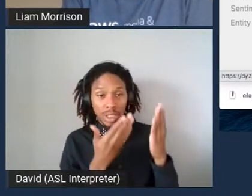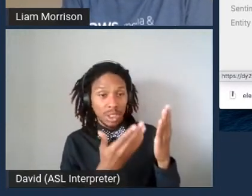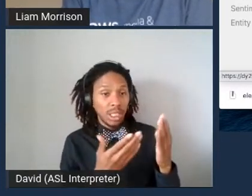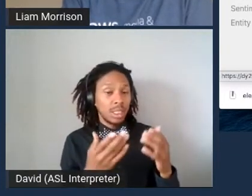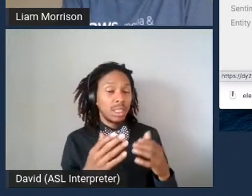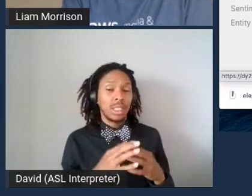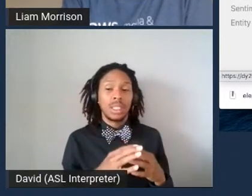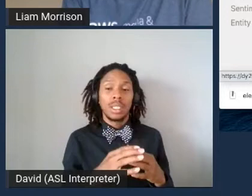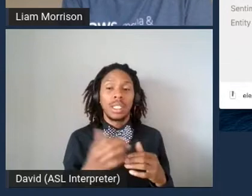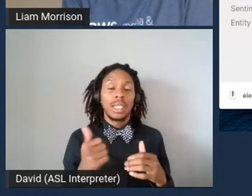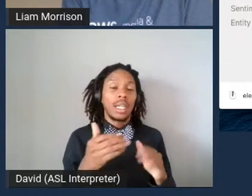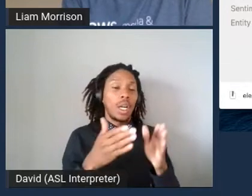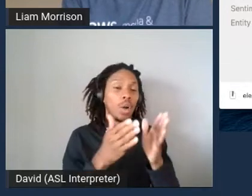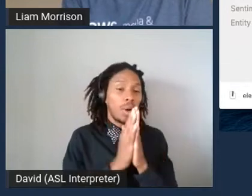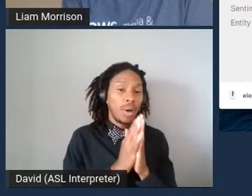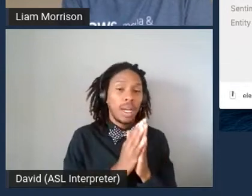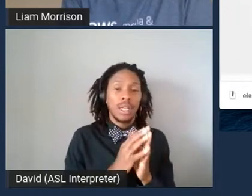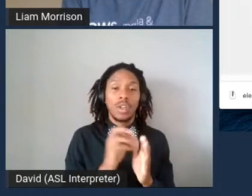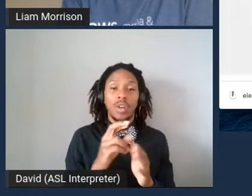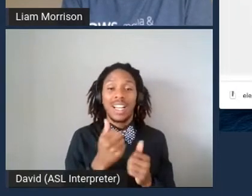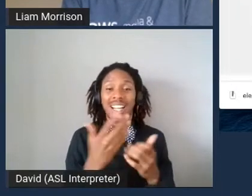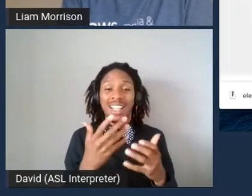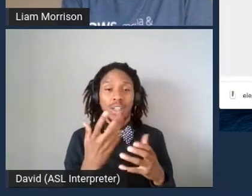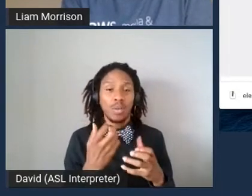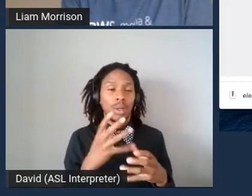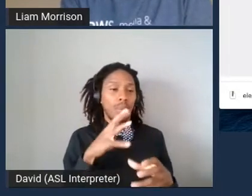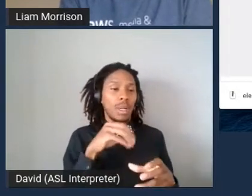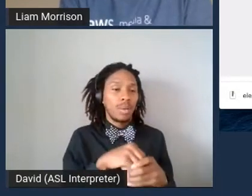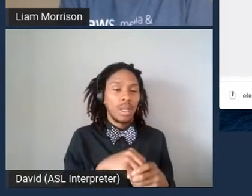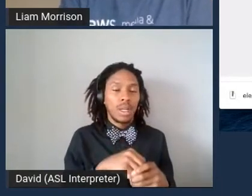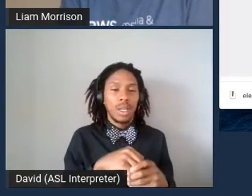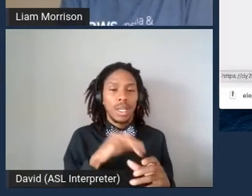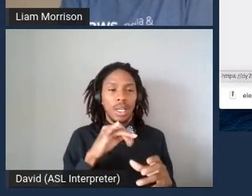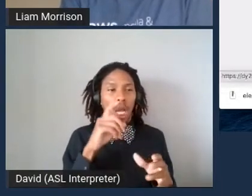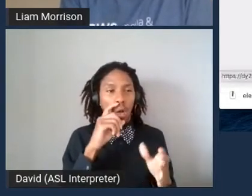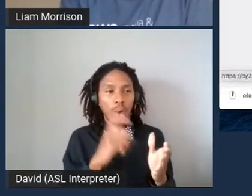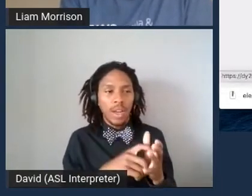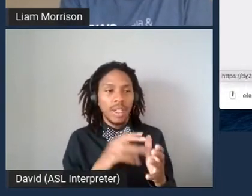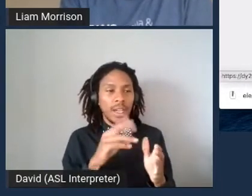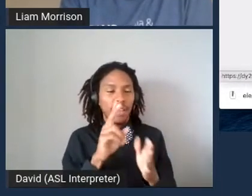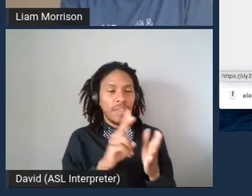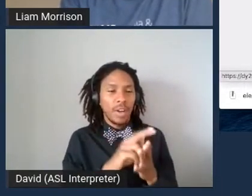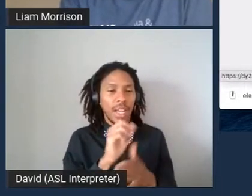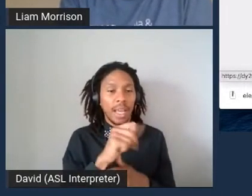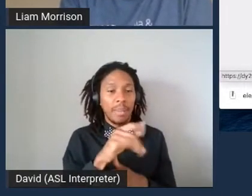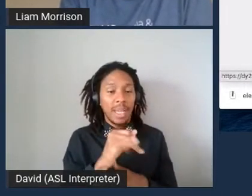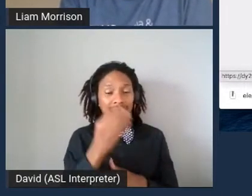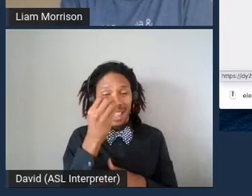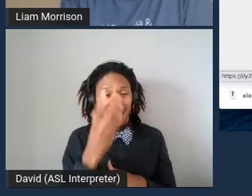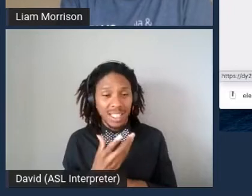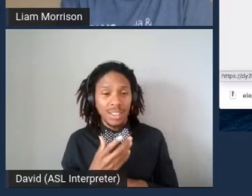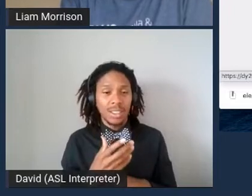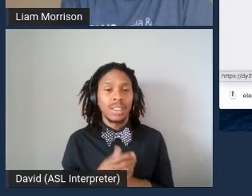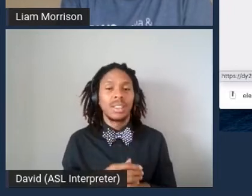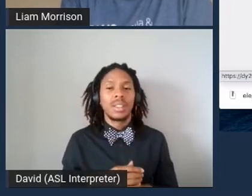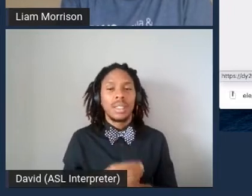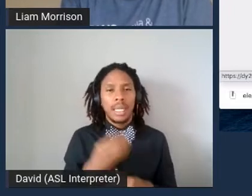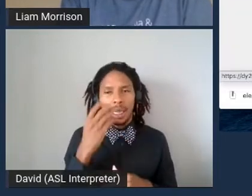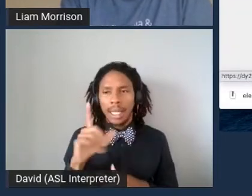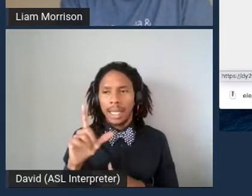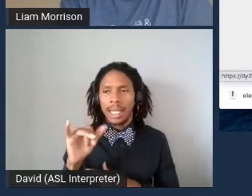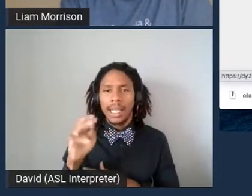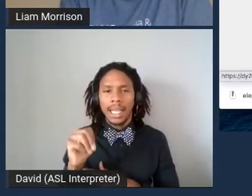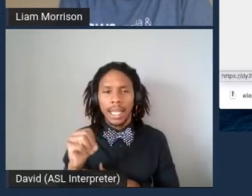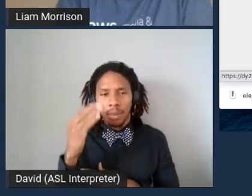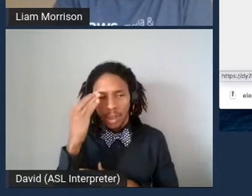any requests, anything you would like to be part of Rekognition and its video API, let us know. Let the folks like Liam know. There's